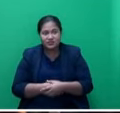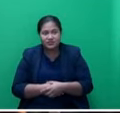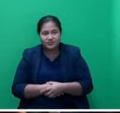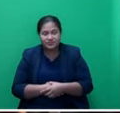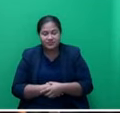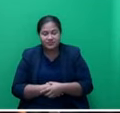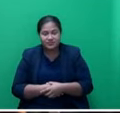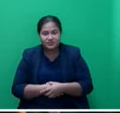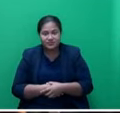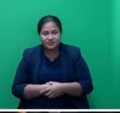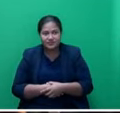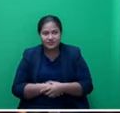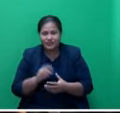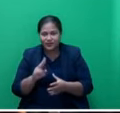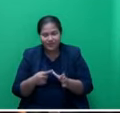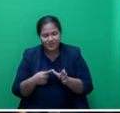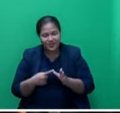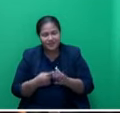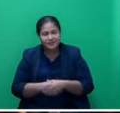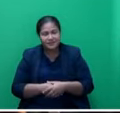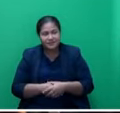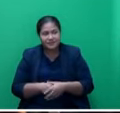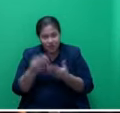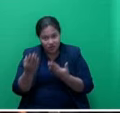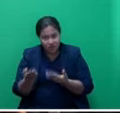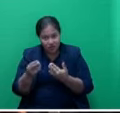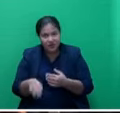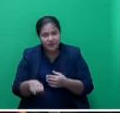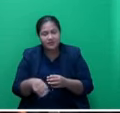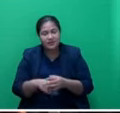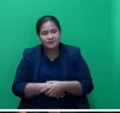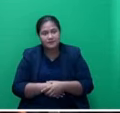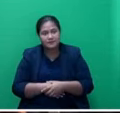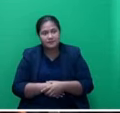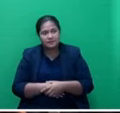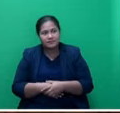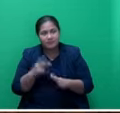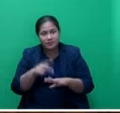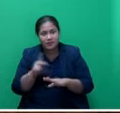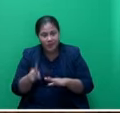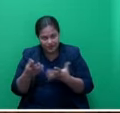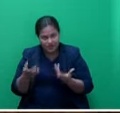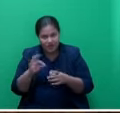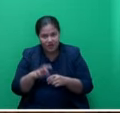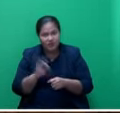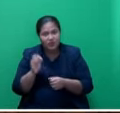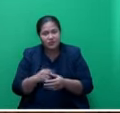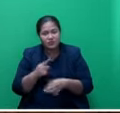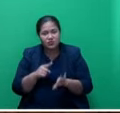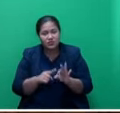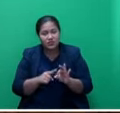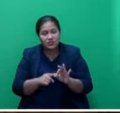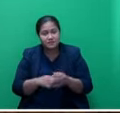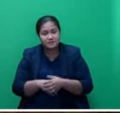for his right of reply. Honourable members, the Parliament will now vote. The question